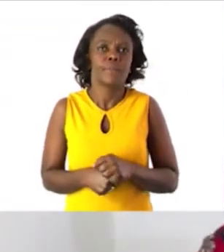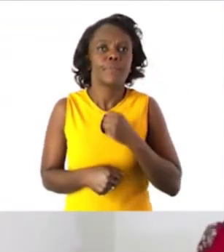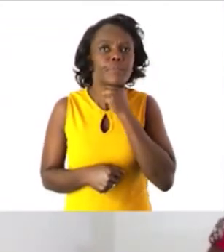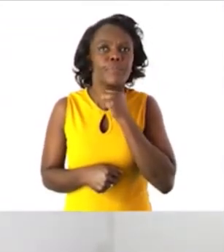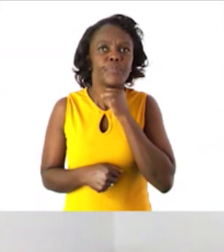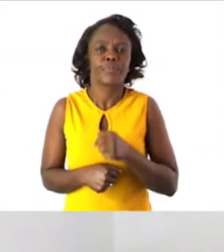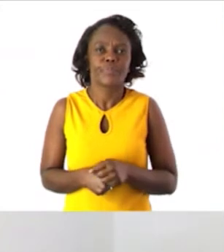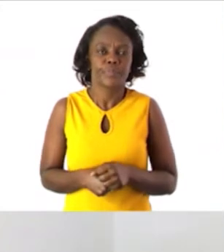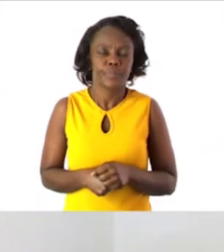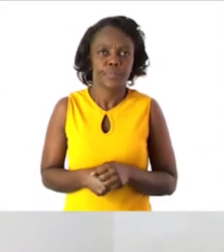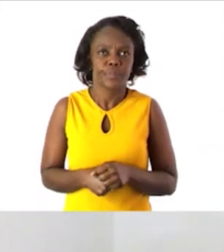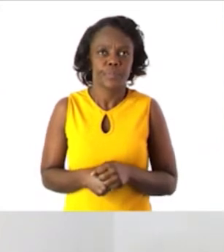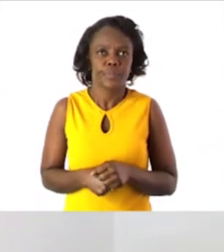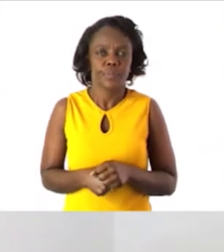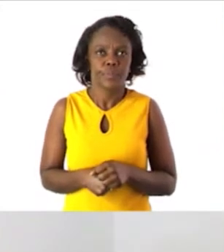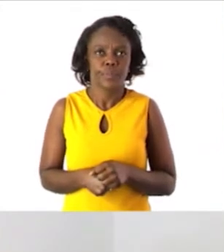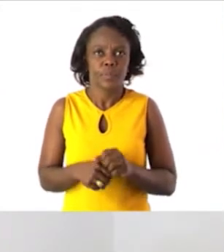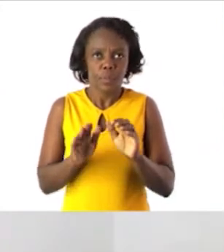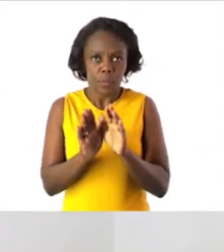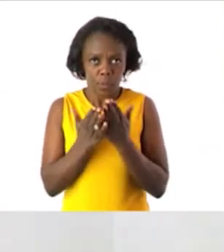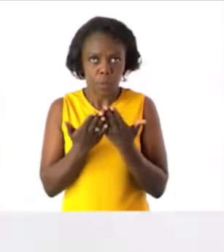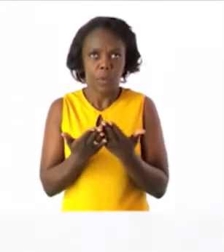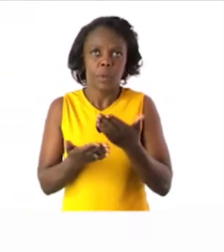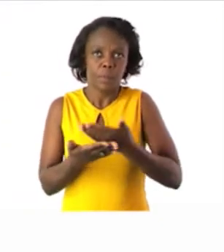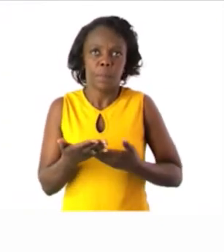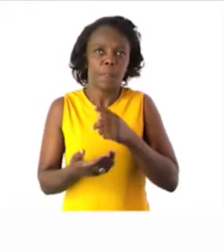right, now let's go together to page 15